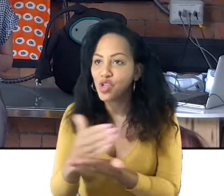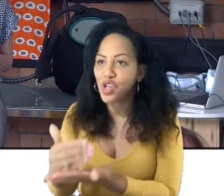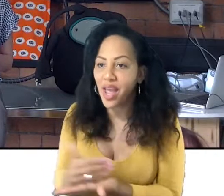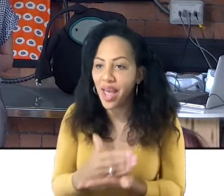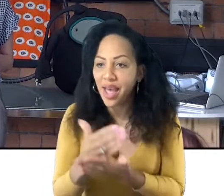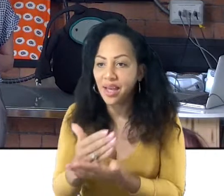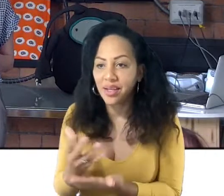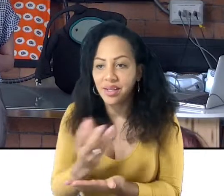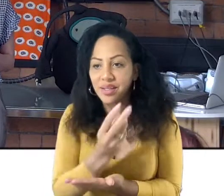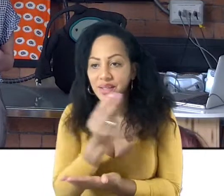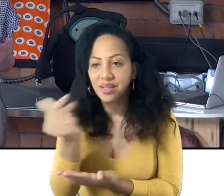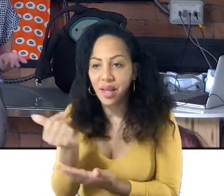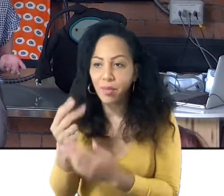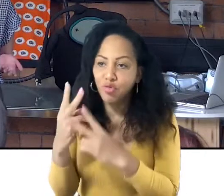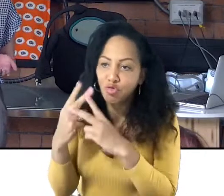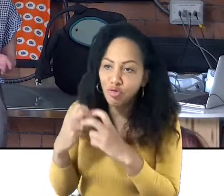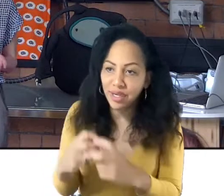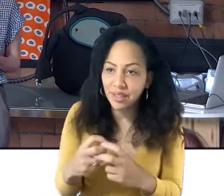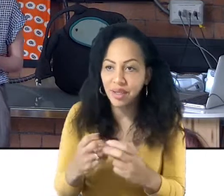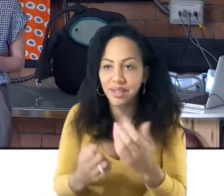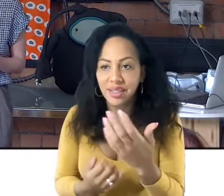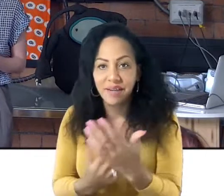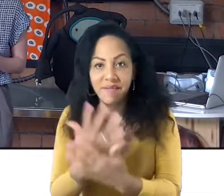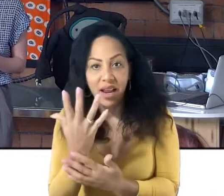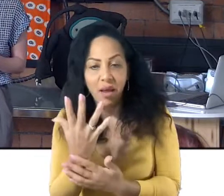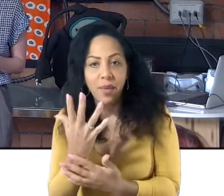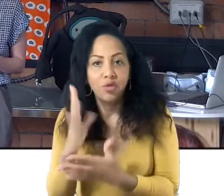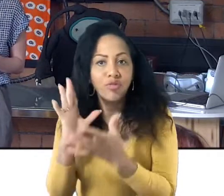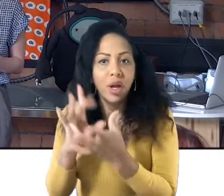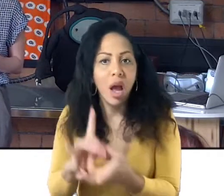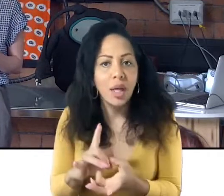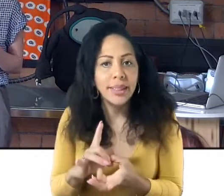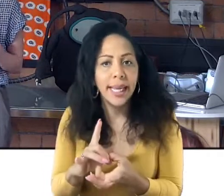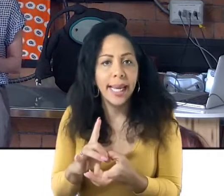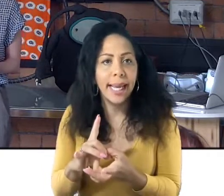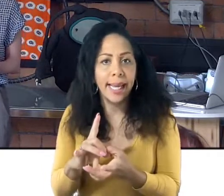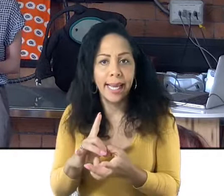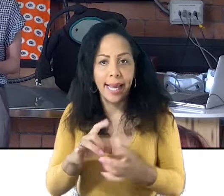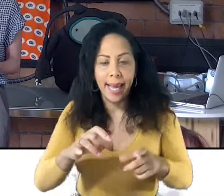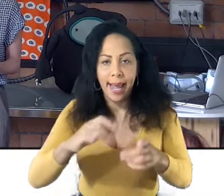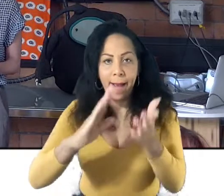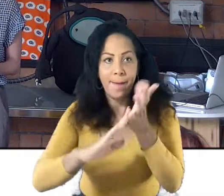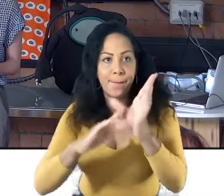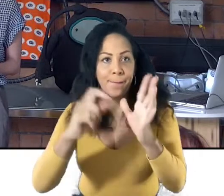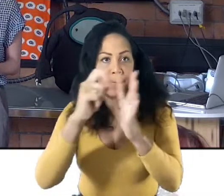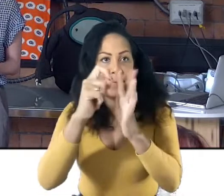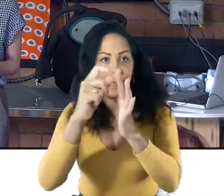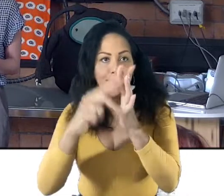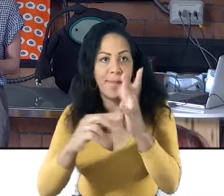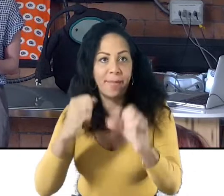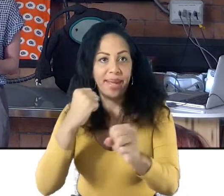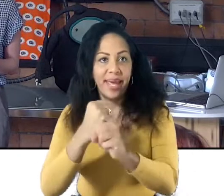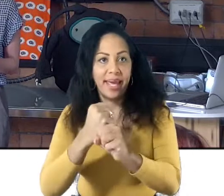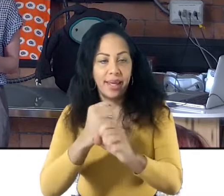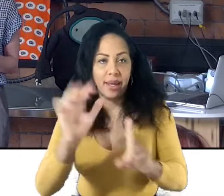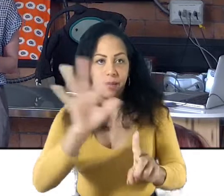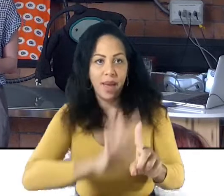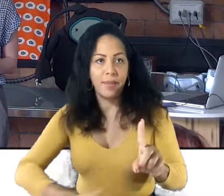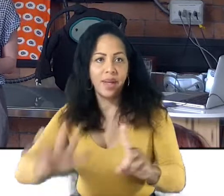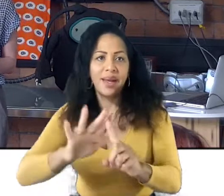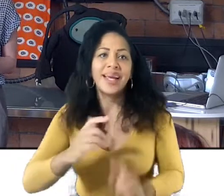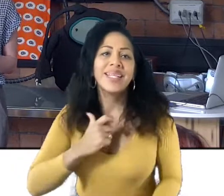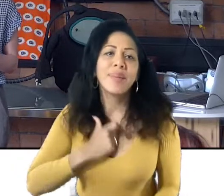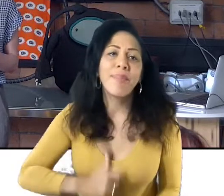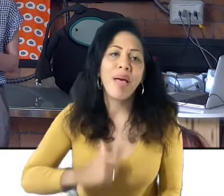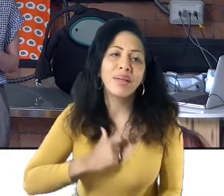development that I've been doing into mapping. It's a very personal project for me because I'm mapping where I grew